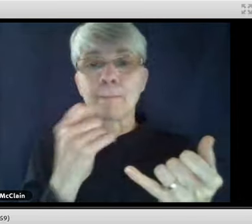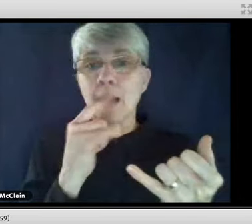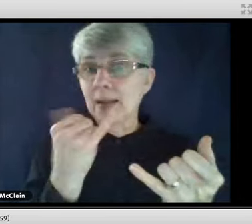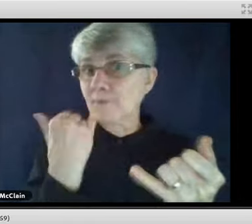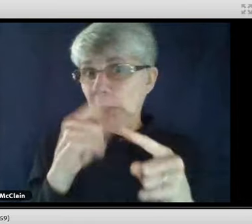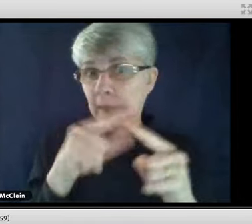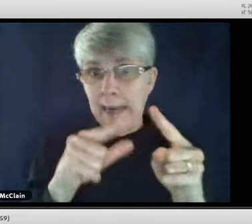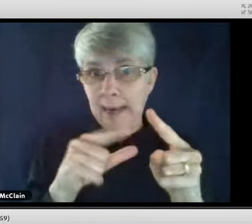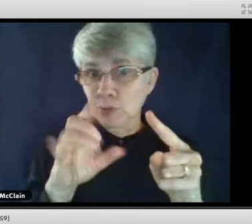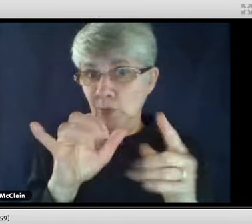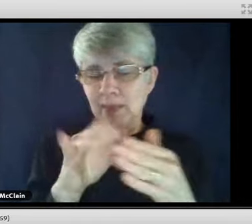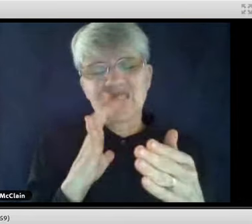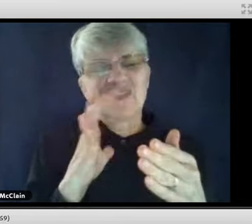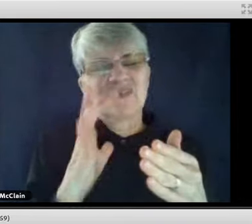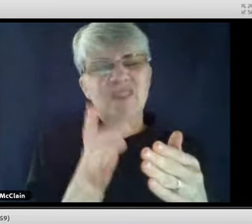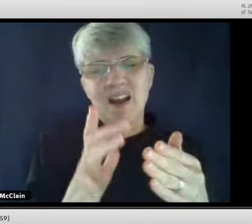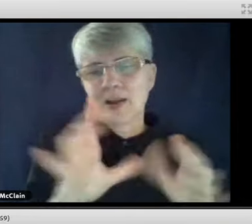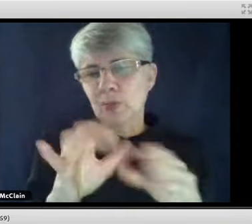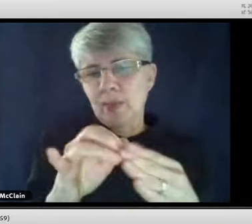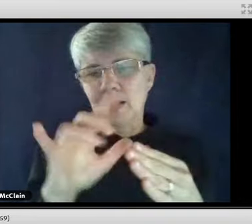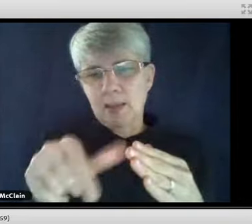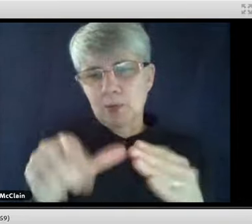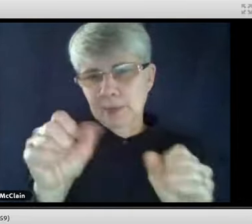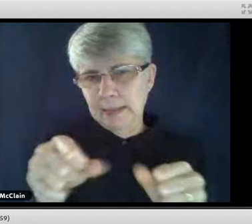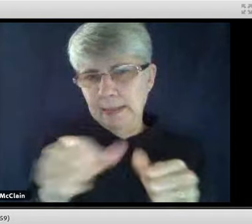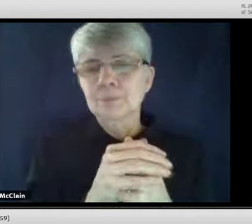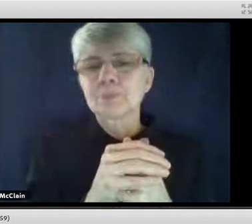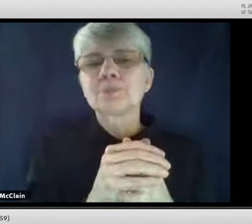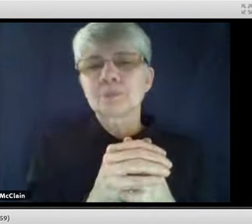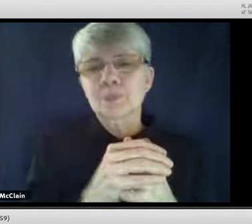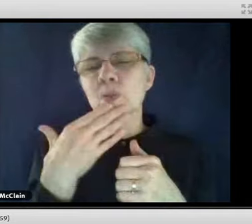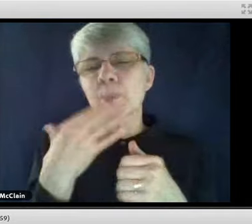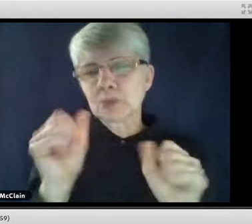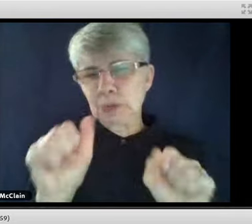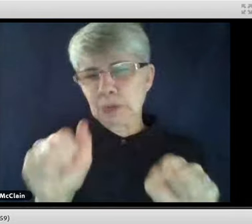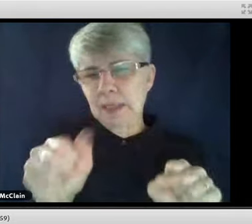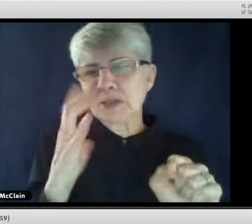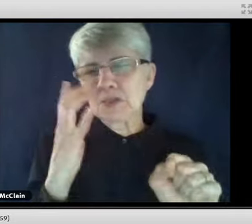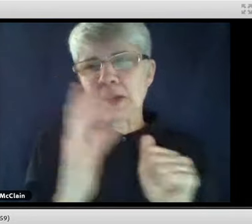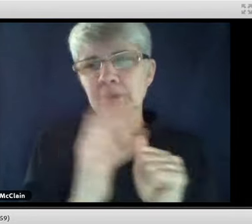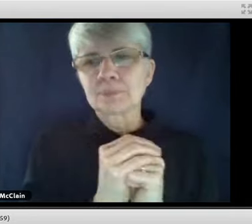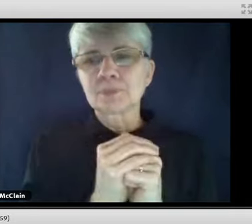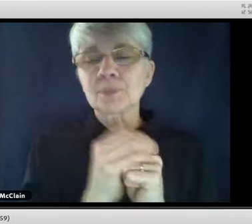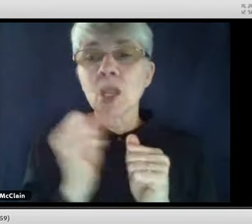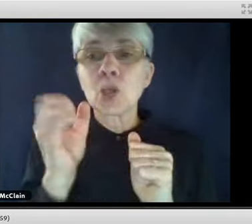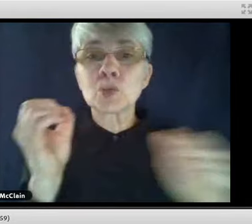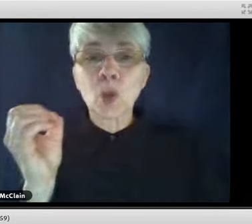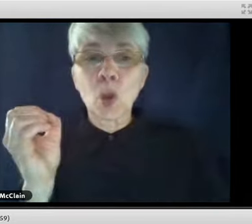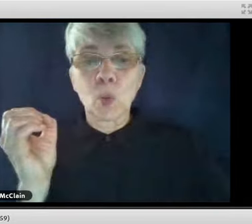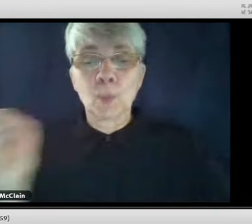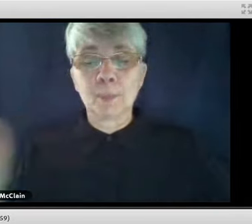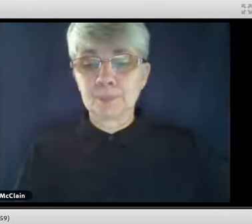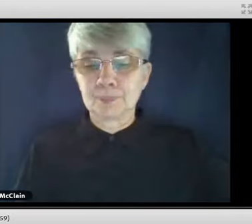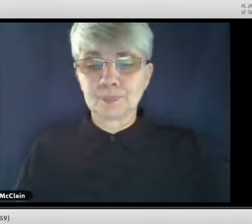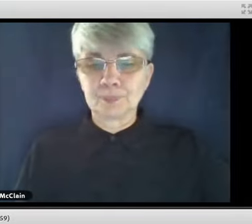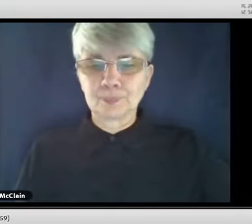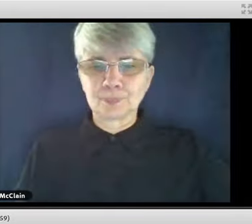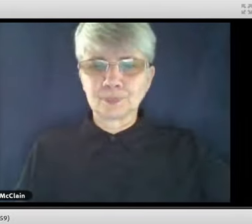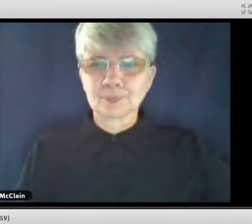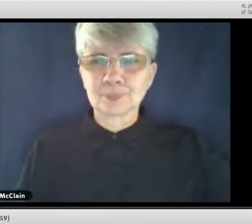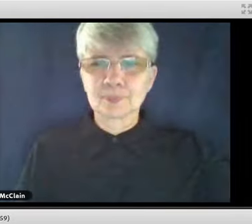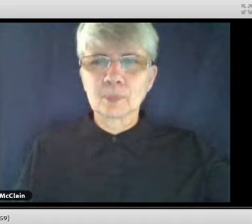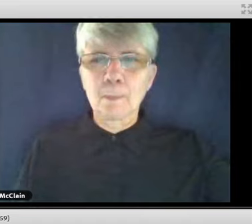can't do this, that's also fine. Okay, so just do the best you can. So I'm just going to give you all